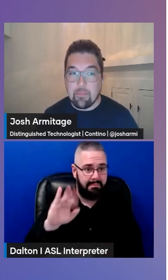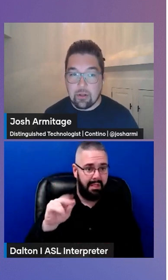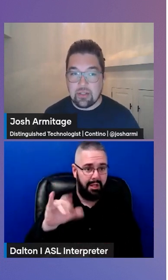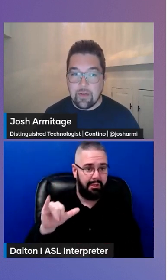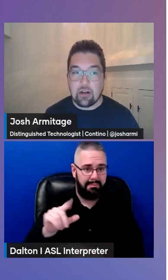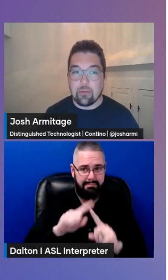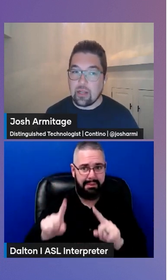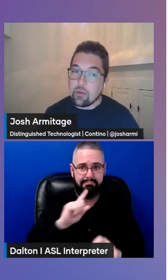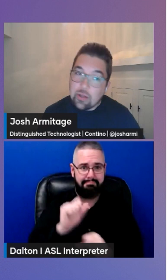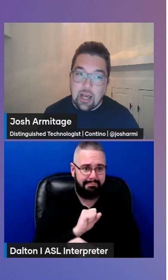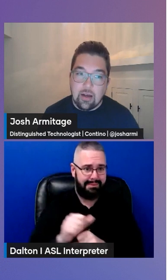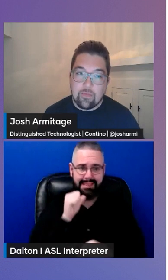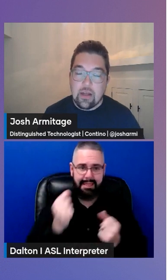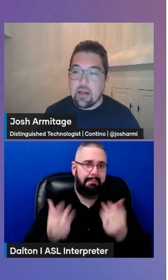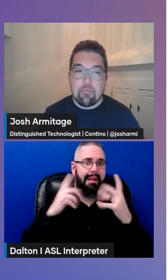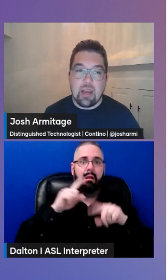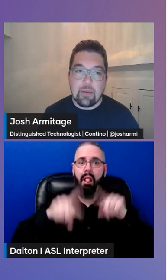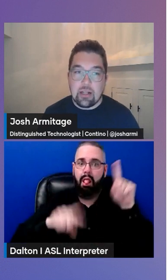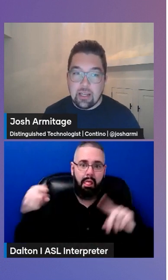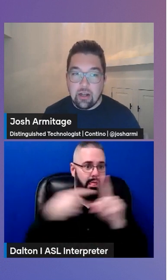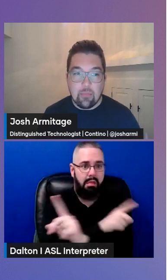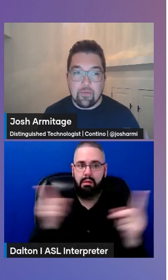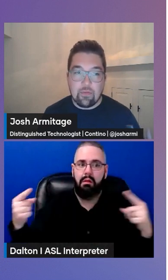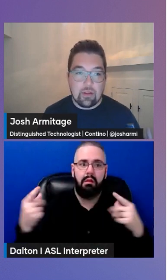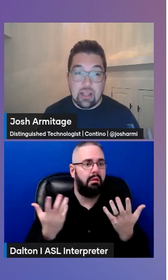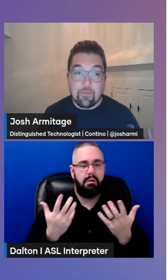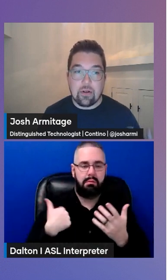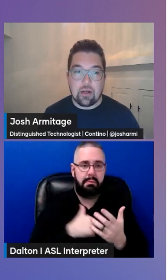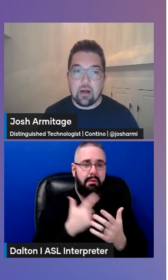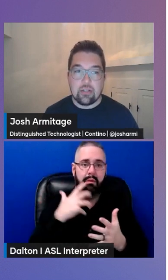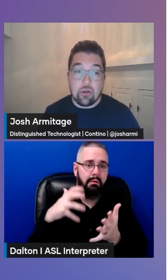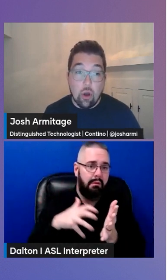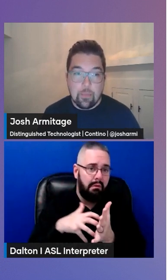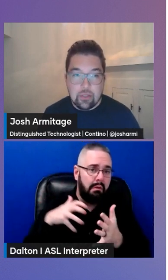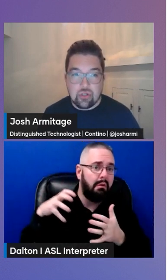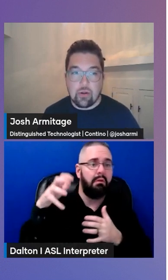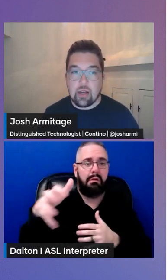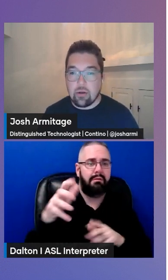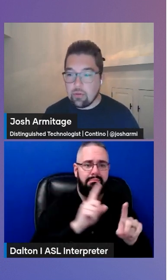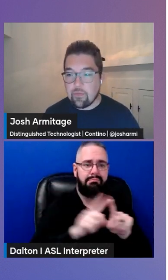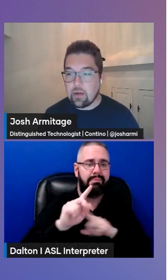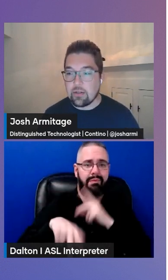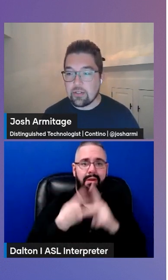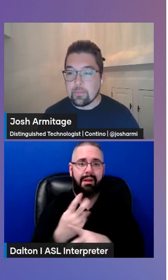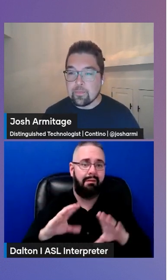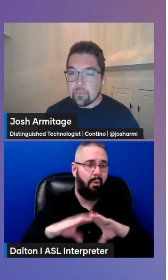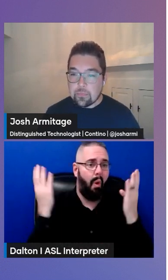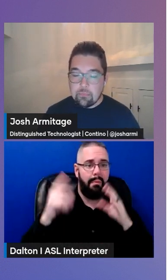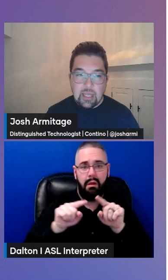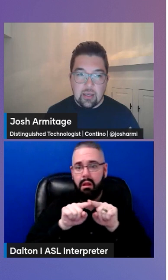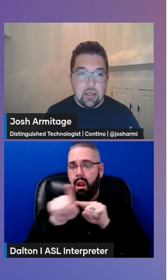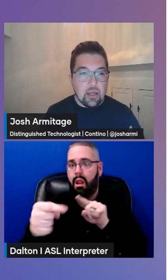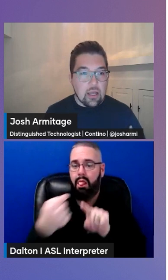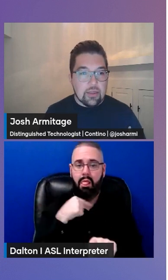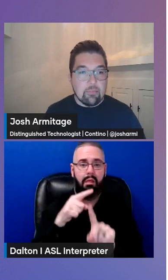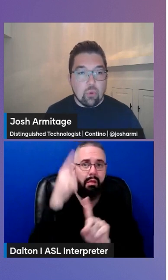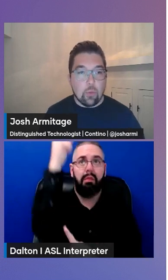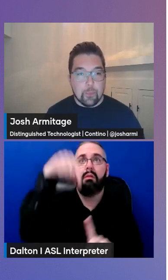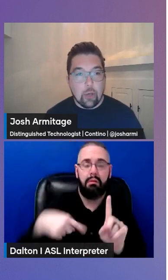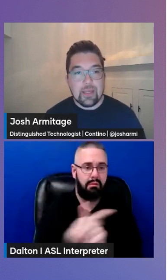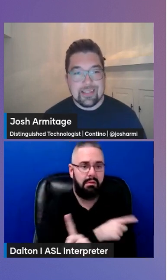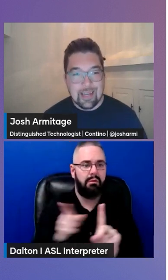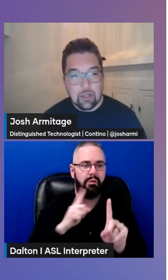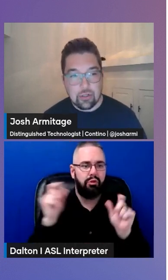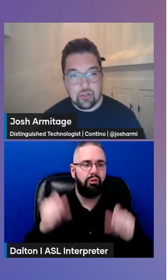not. They're multivariable. Like you can have maybe an enum of different kinds, open string or whatever else. The